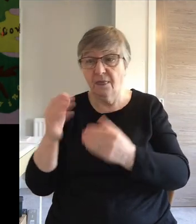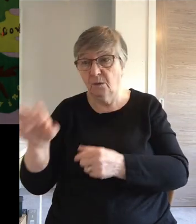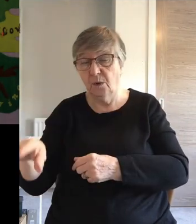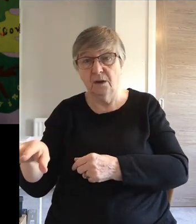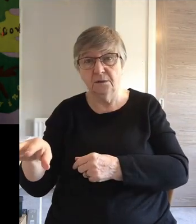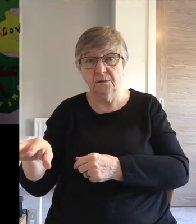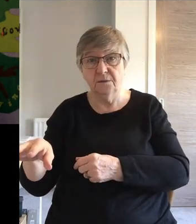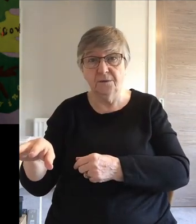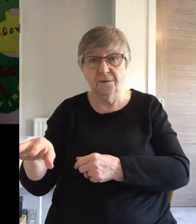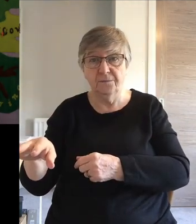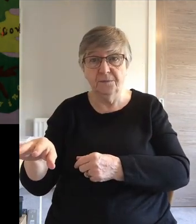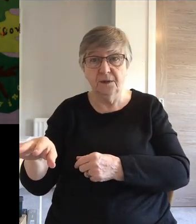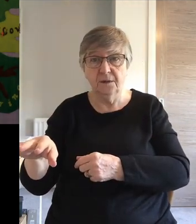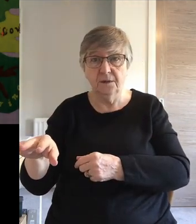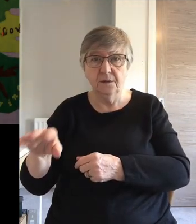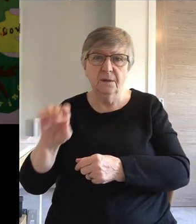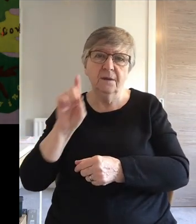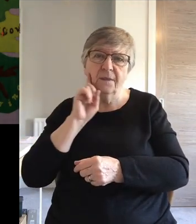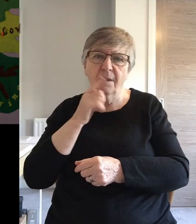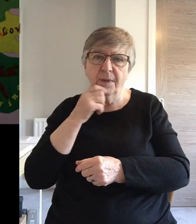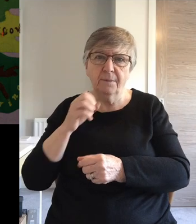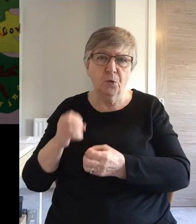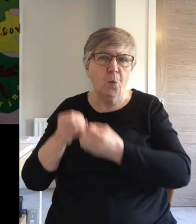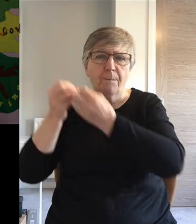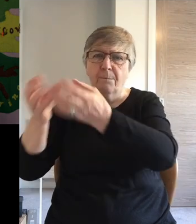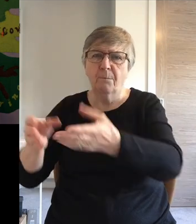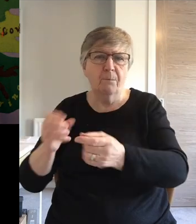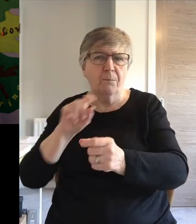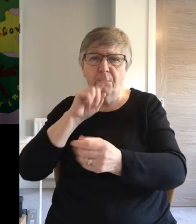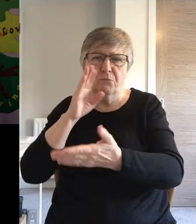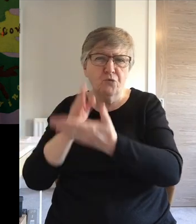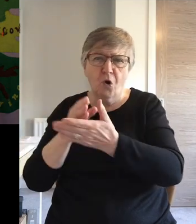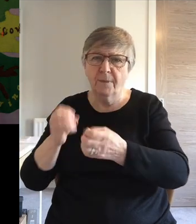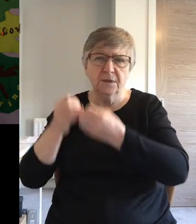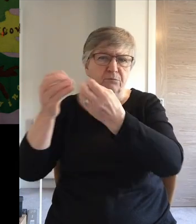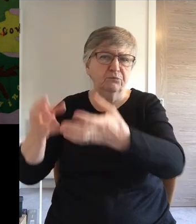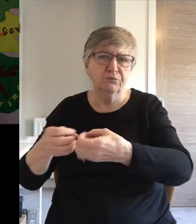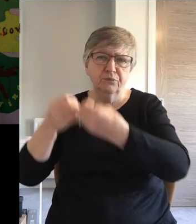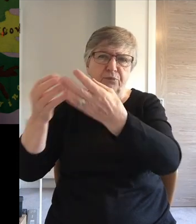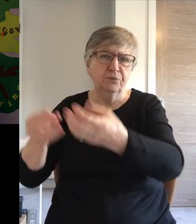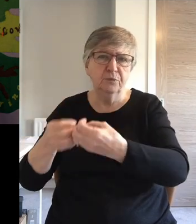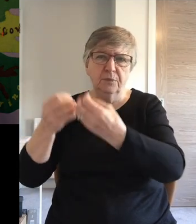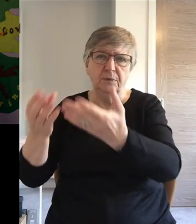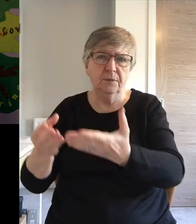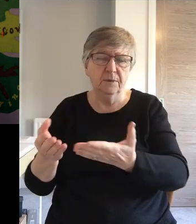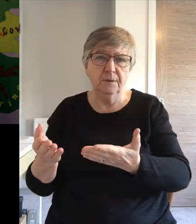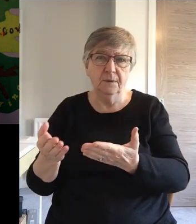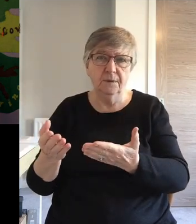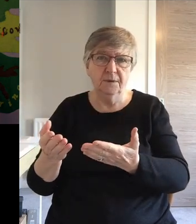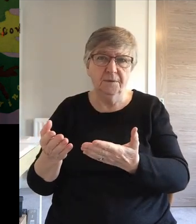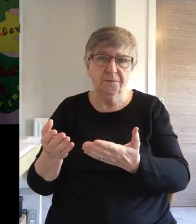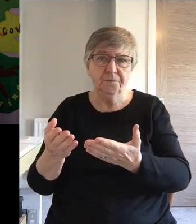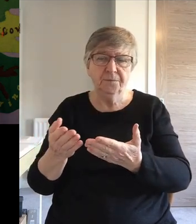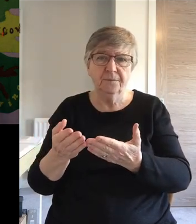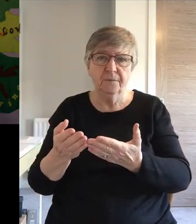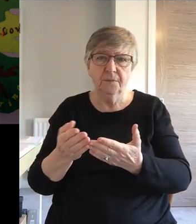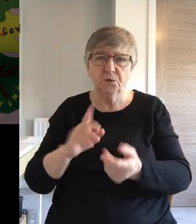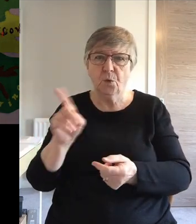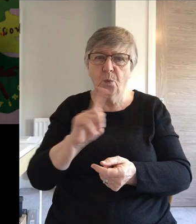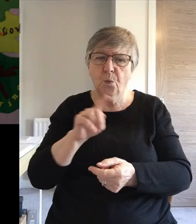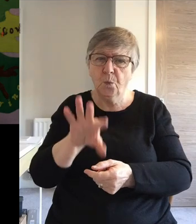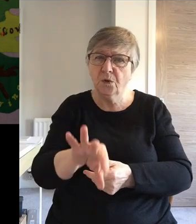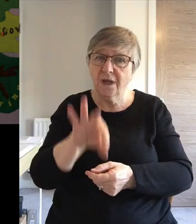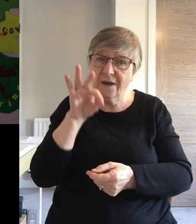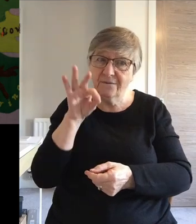And on the other hand, the over-promising, the over-offering of what folly has. So what